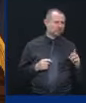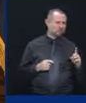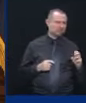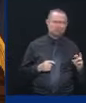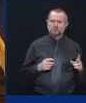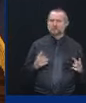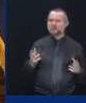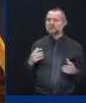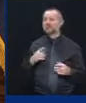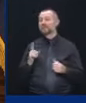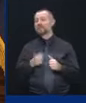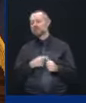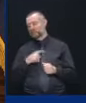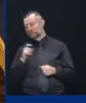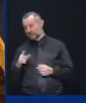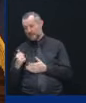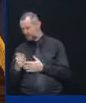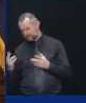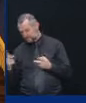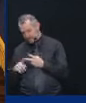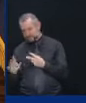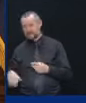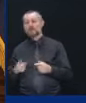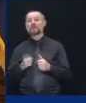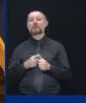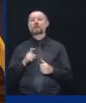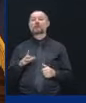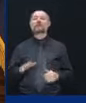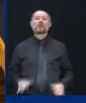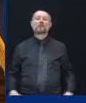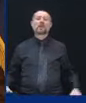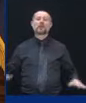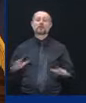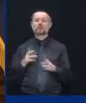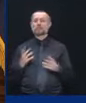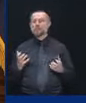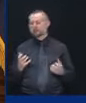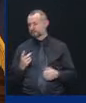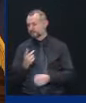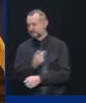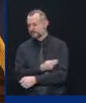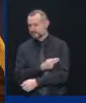question, look, everybody wants this vaccine.